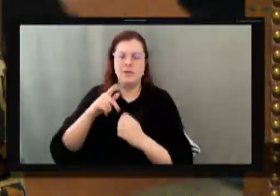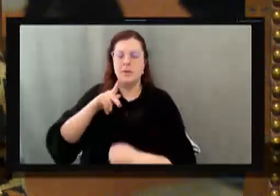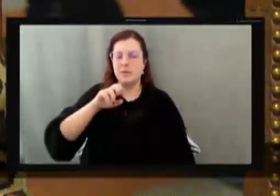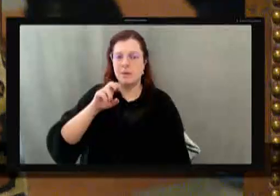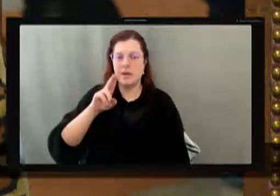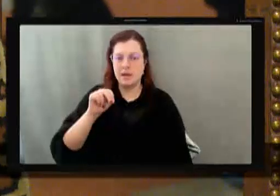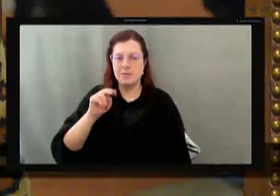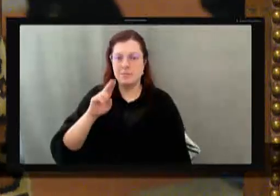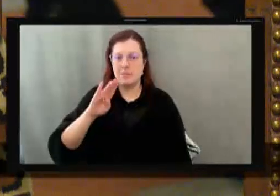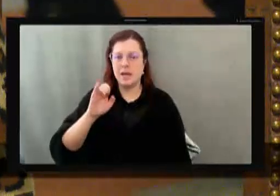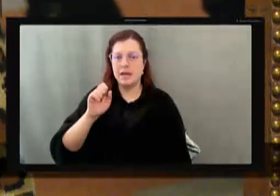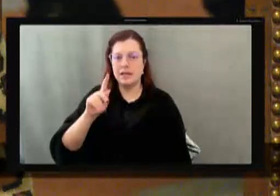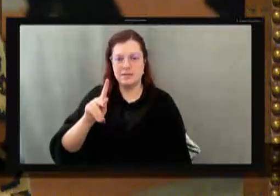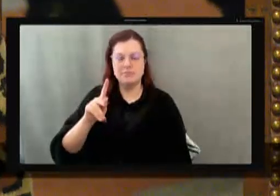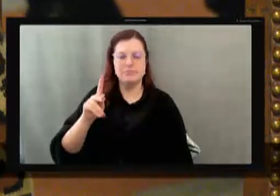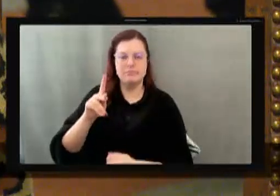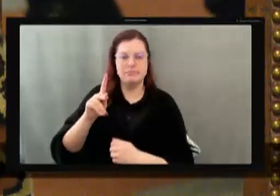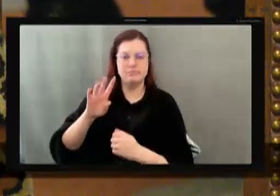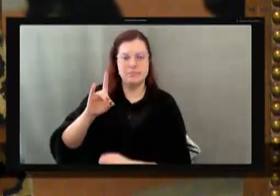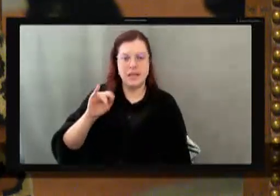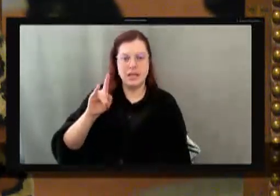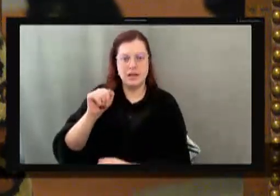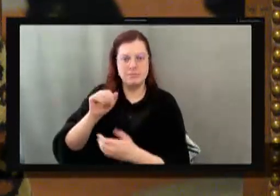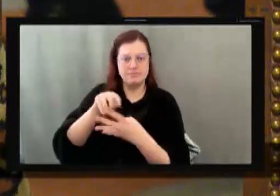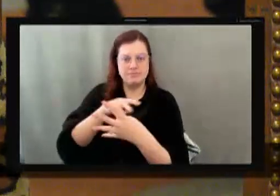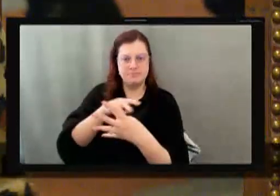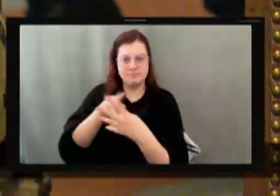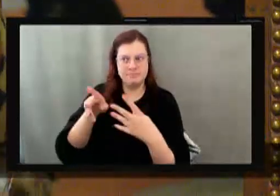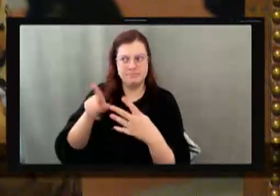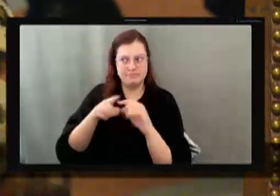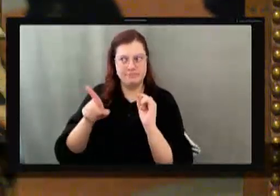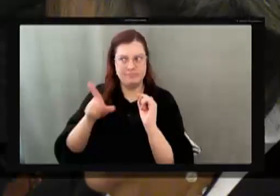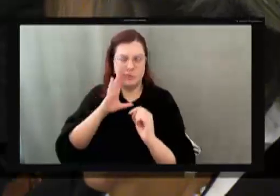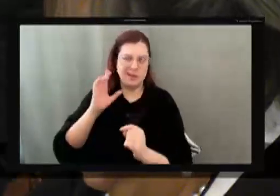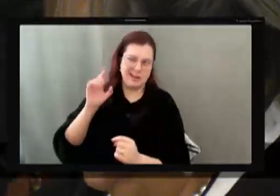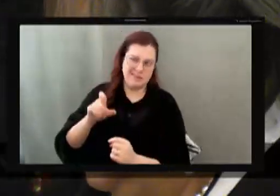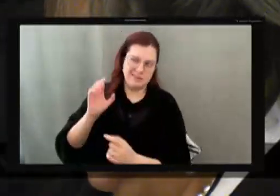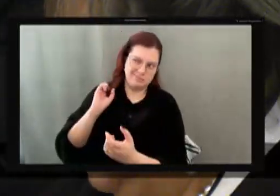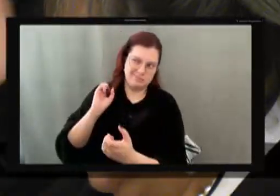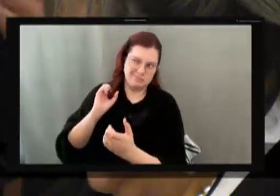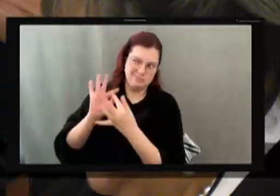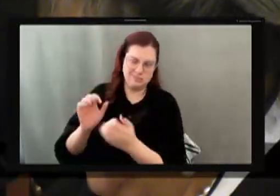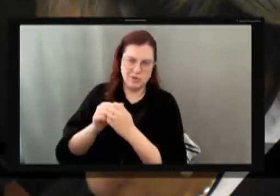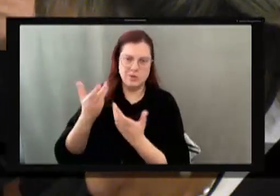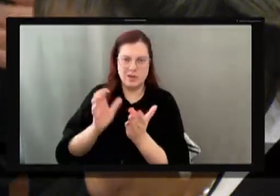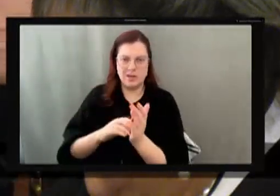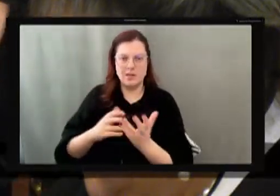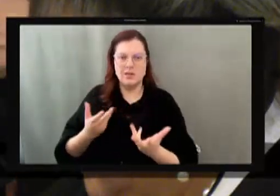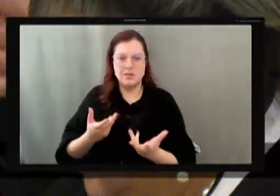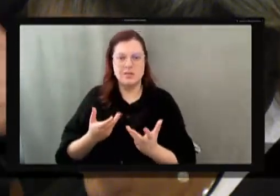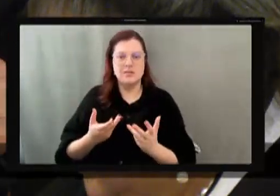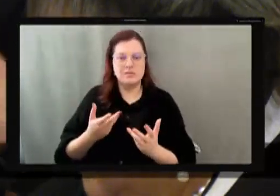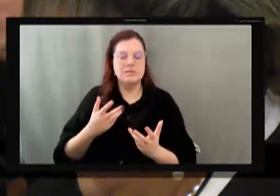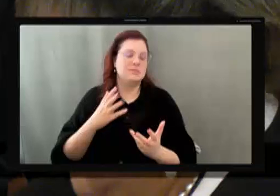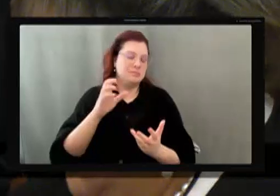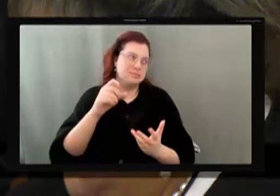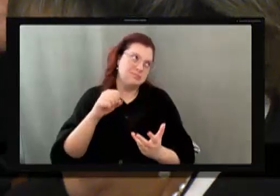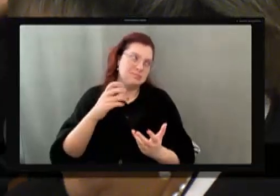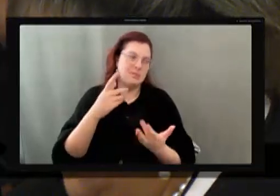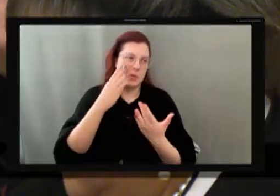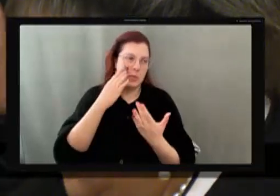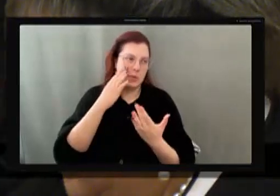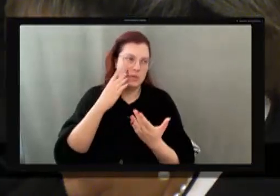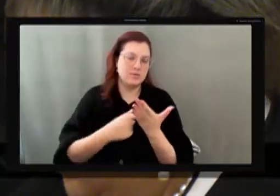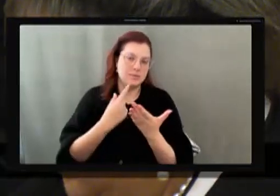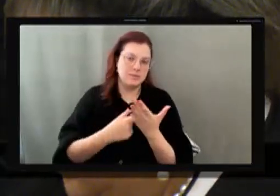those conversations, but I would have to get back to you on where we are with those. Okay, yeah, because sometimes it's like, you know, you request whatever, whether it's a stop